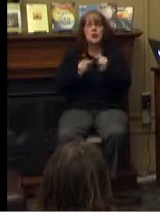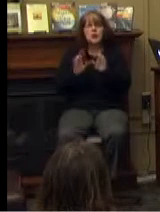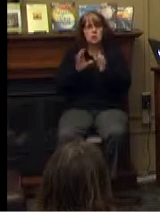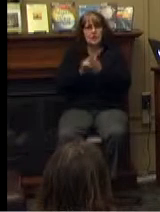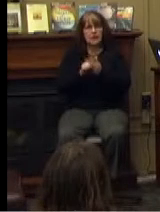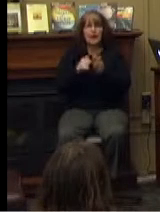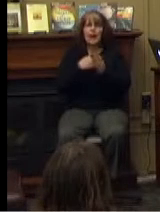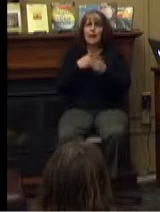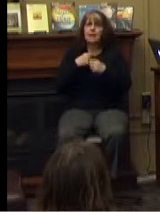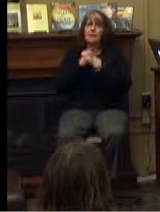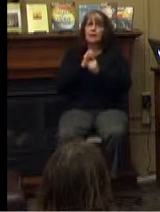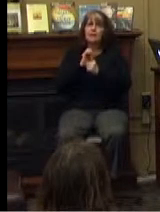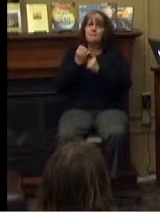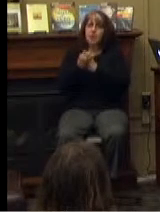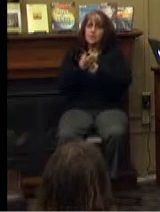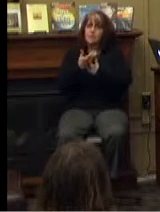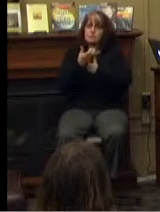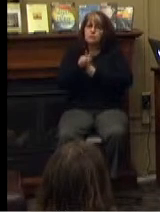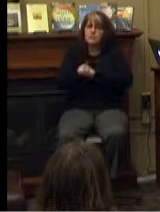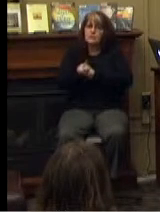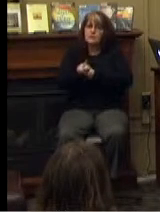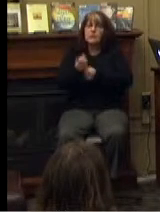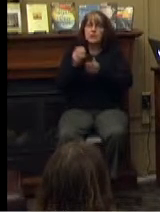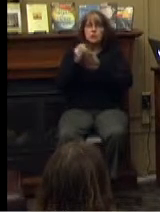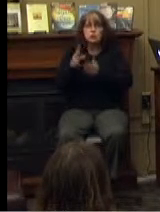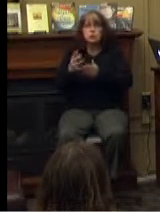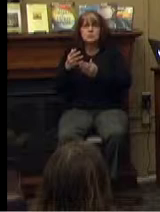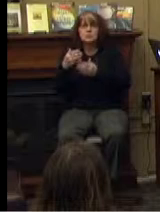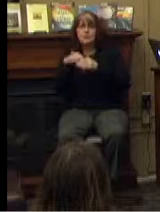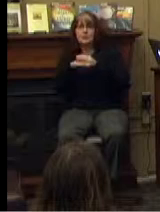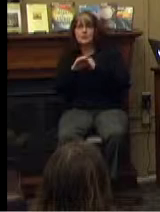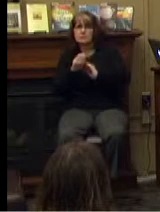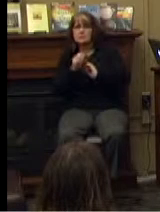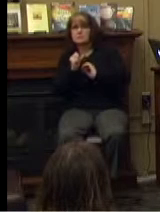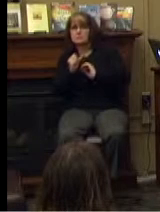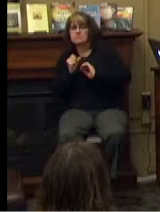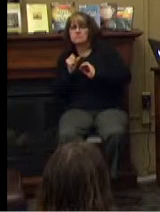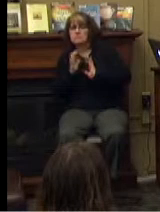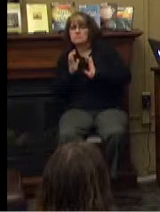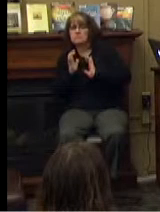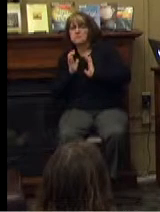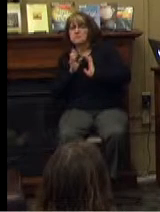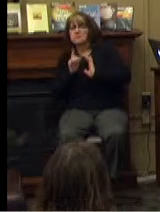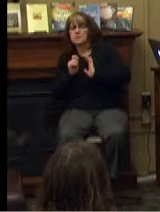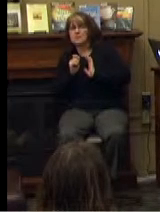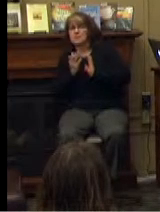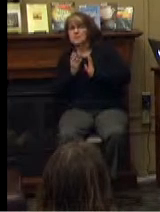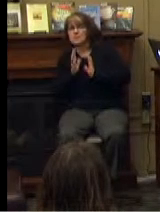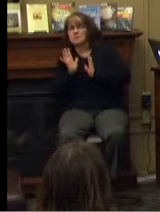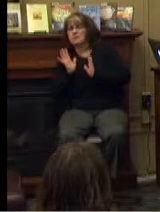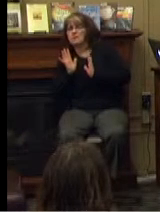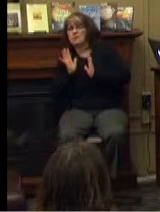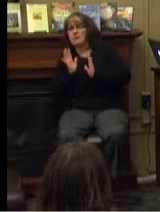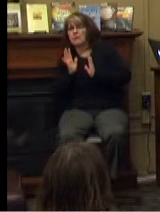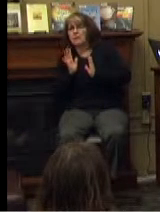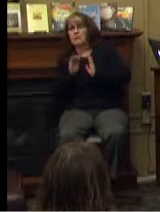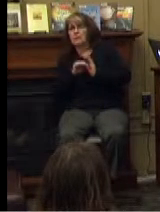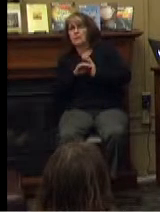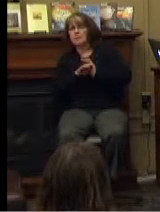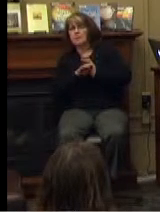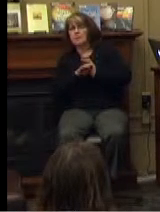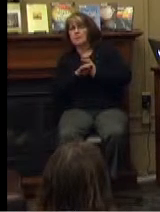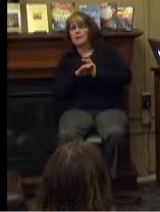I create an environment of trust. And students come in hesitant, I'm not doing anything with this disability services people. And they leave and they're